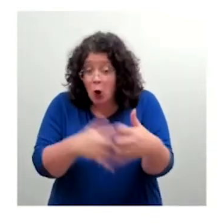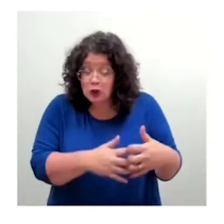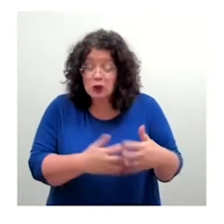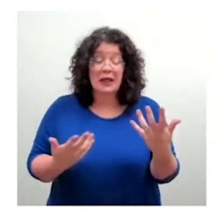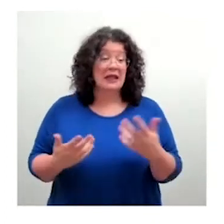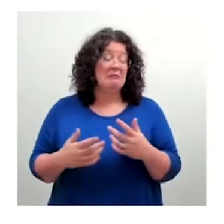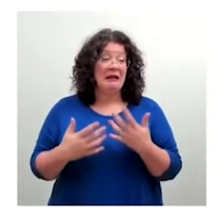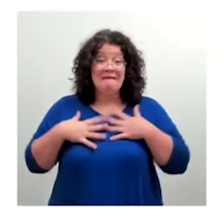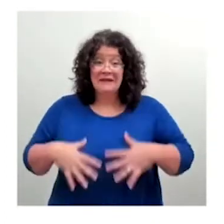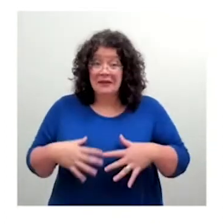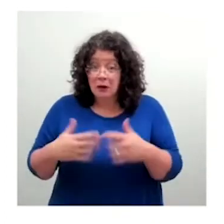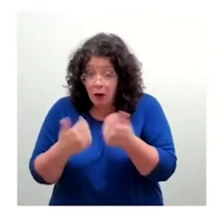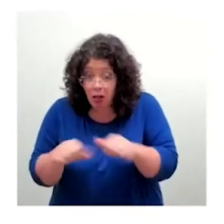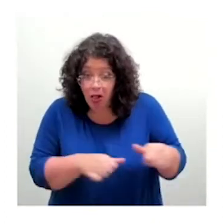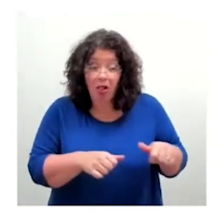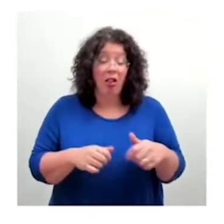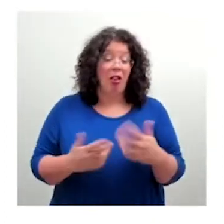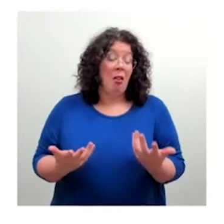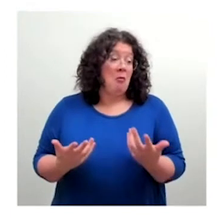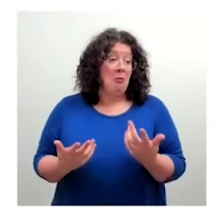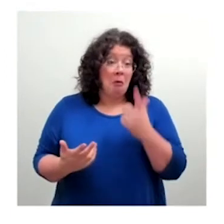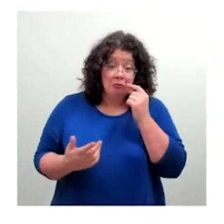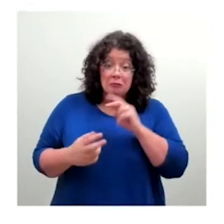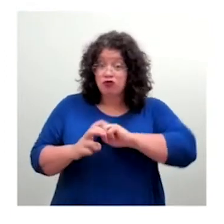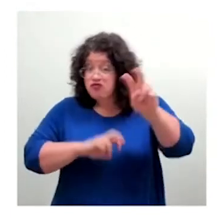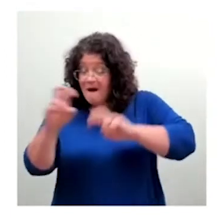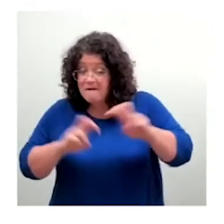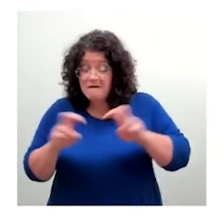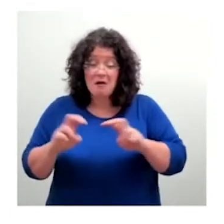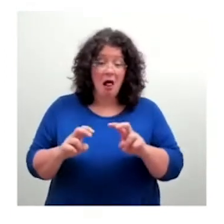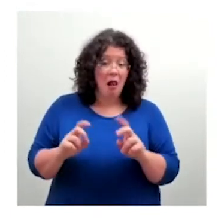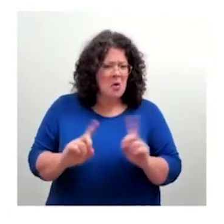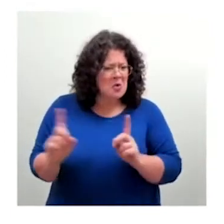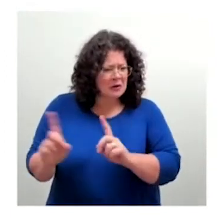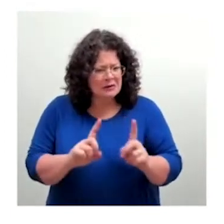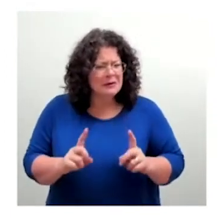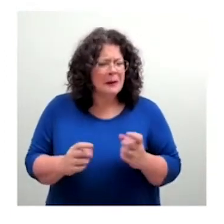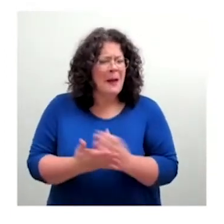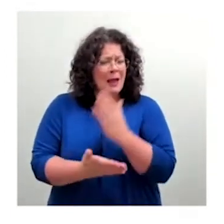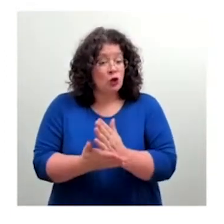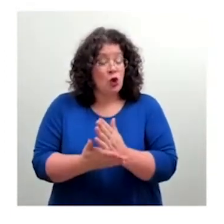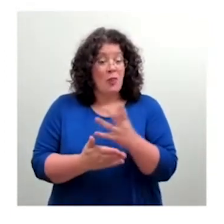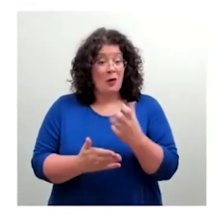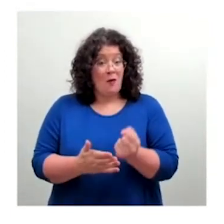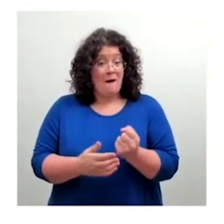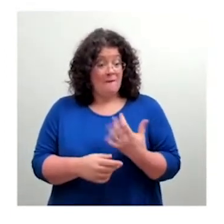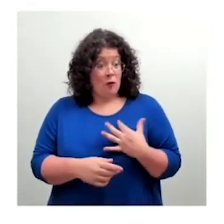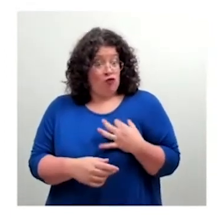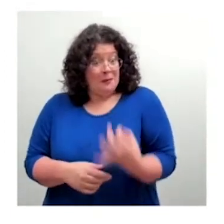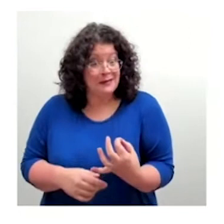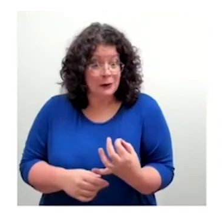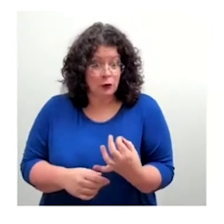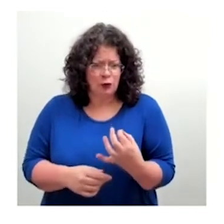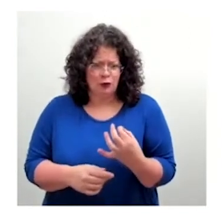that actually you need to ensure that you've got the representation in doing that. It needs to be representation from